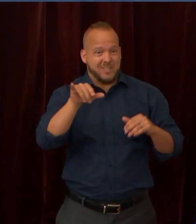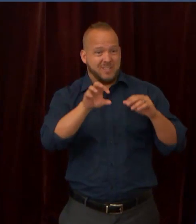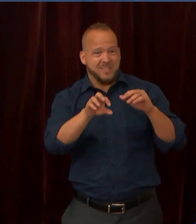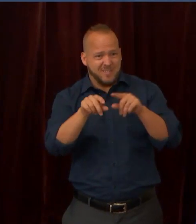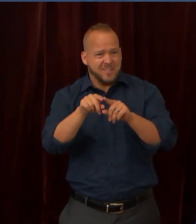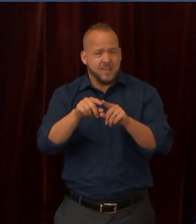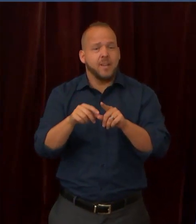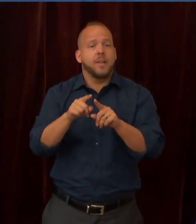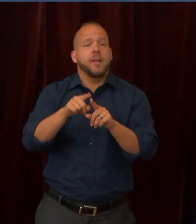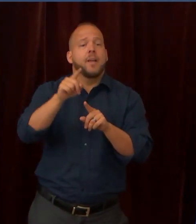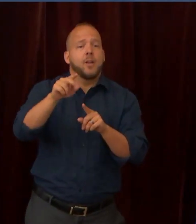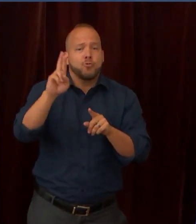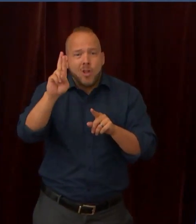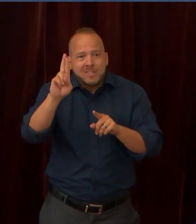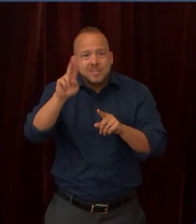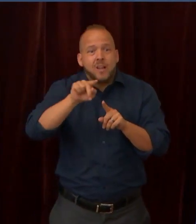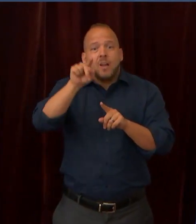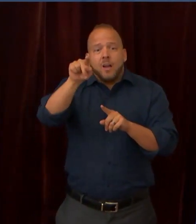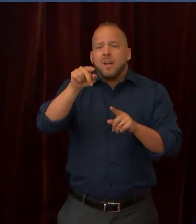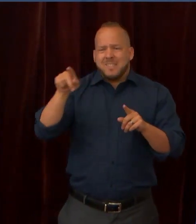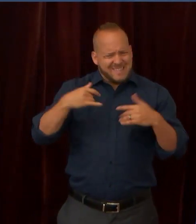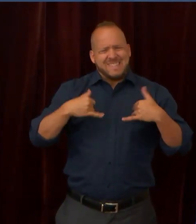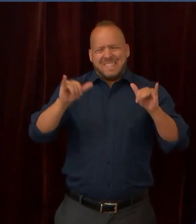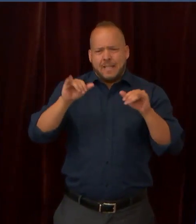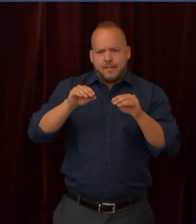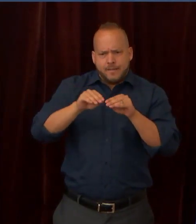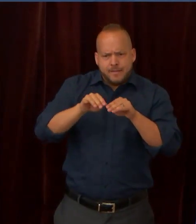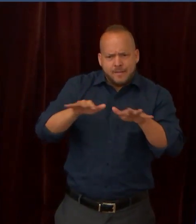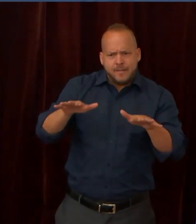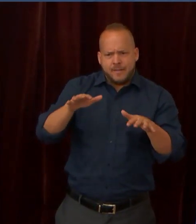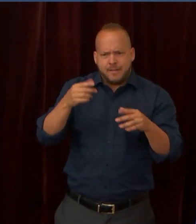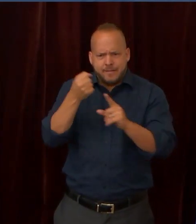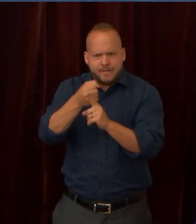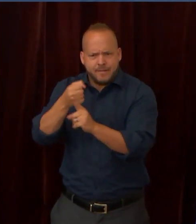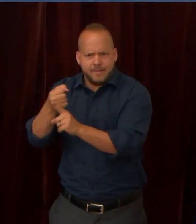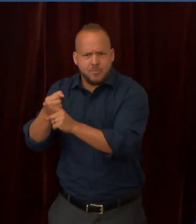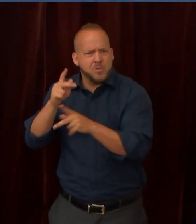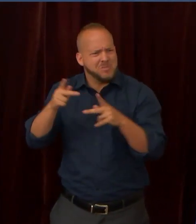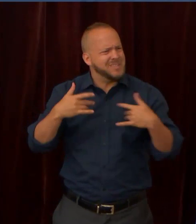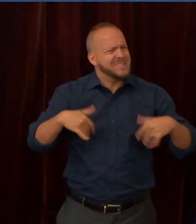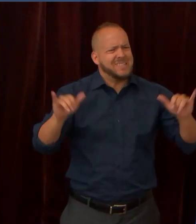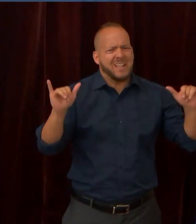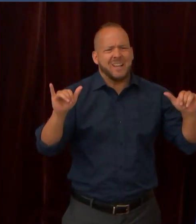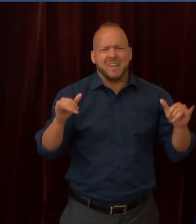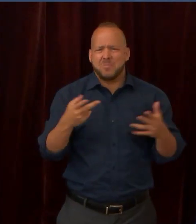the most important thing to know about this is what the scientific community tells us.